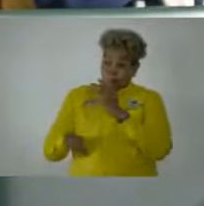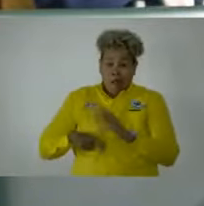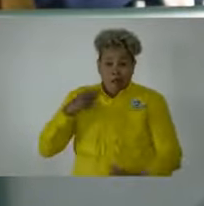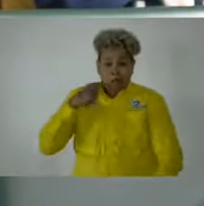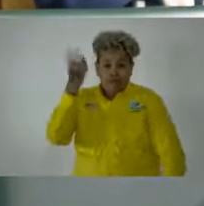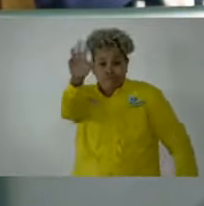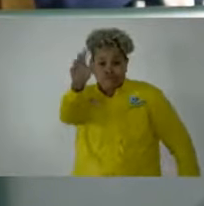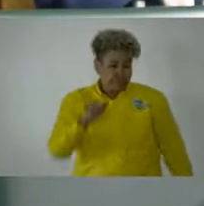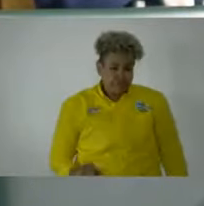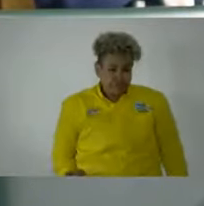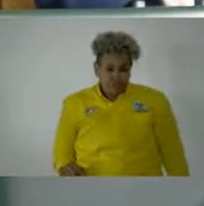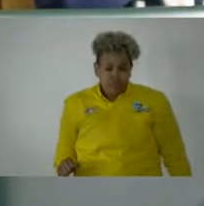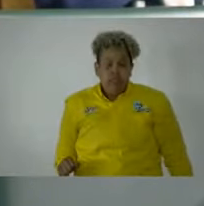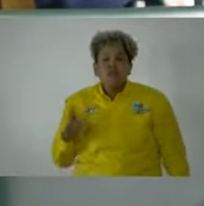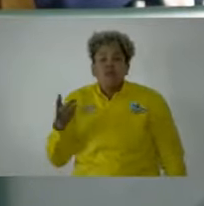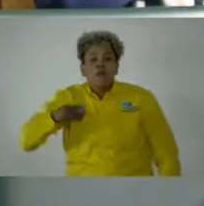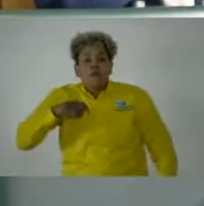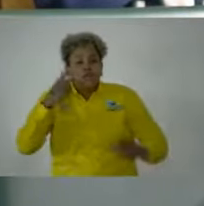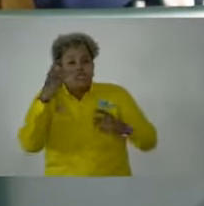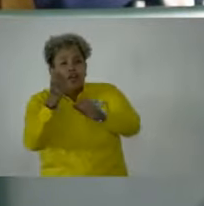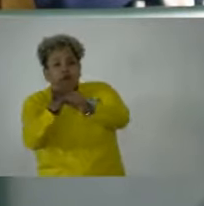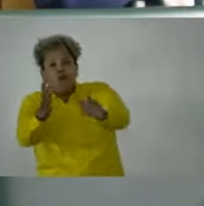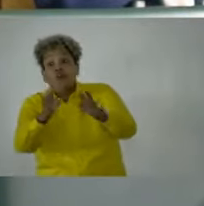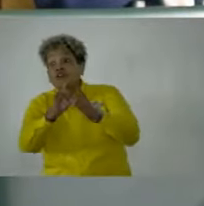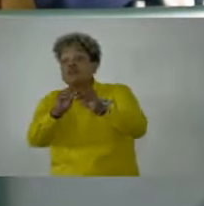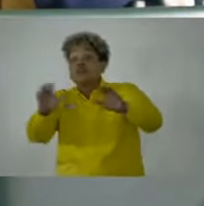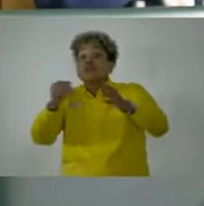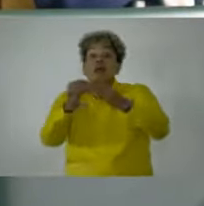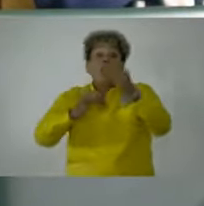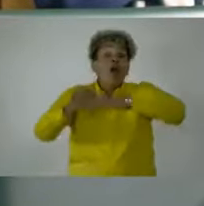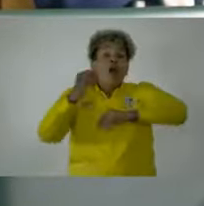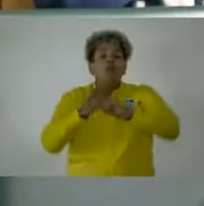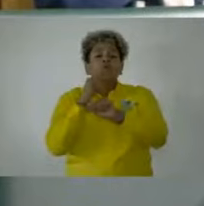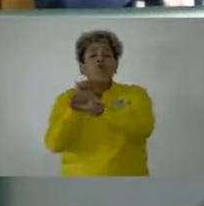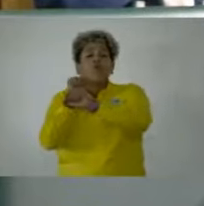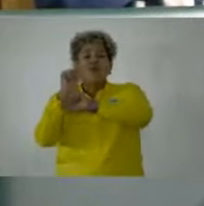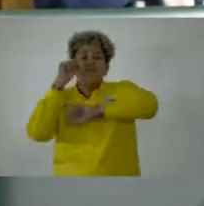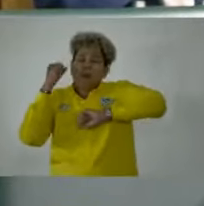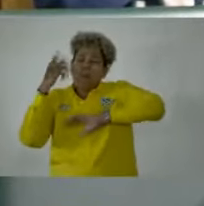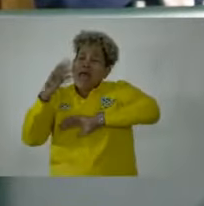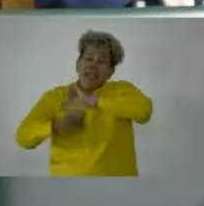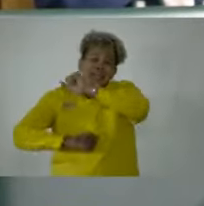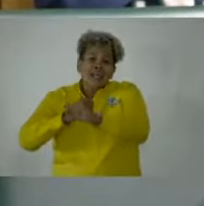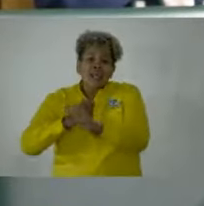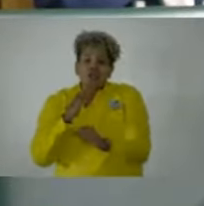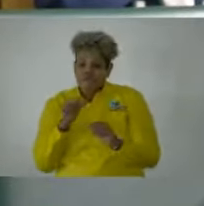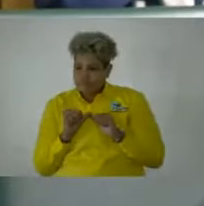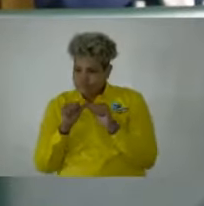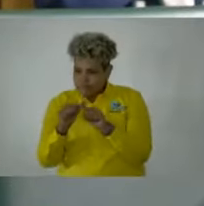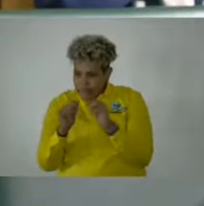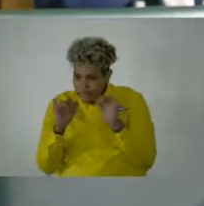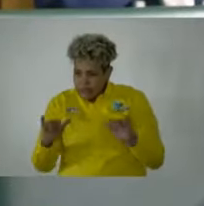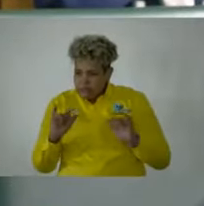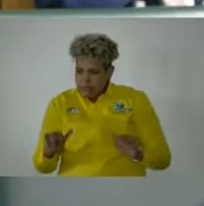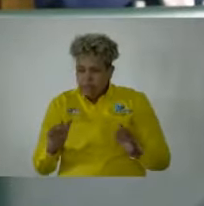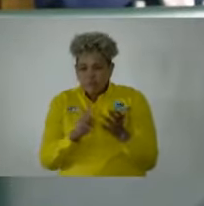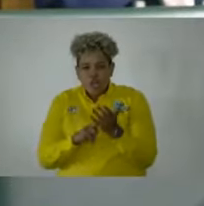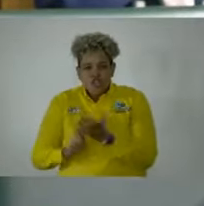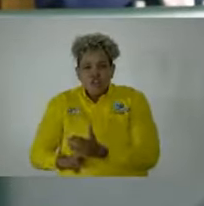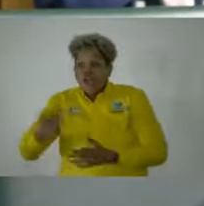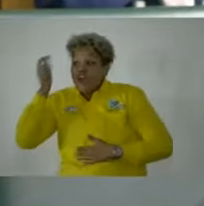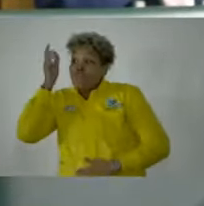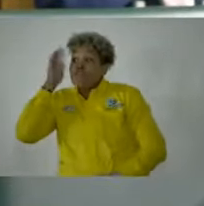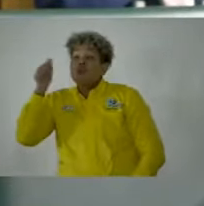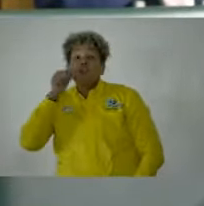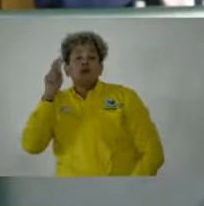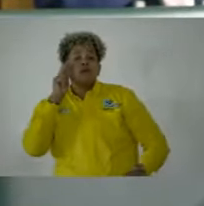life. We see workers across the economy working for years under fixed-term contracts, and the government will